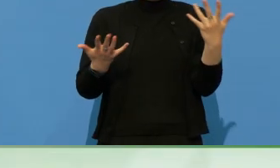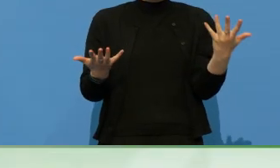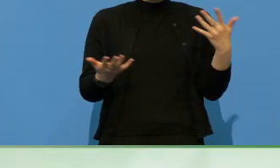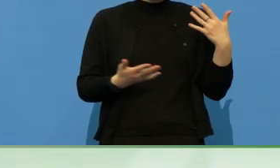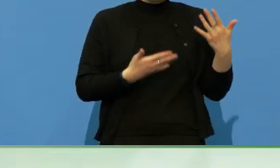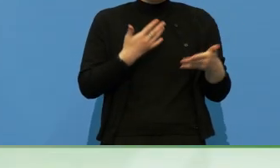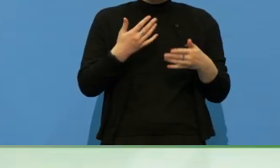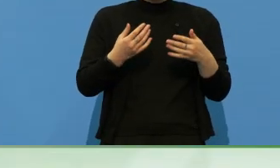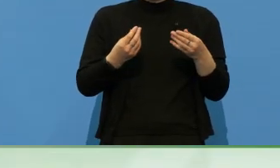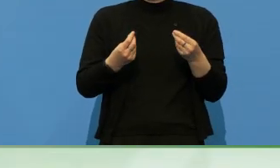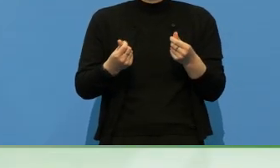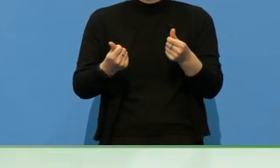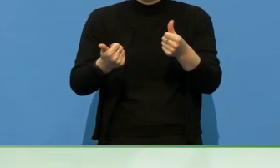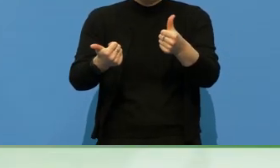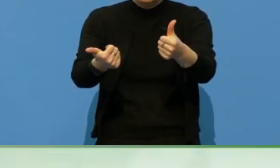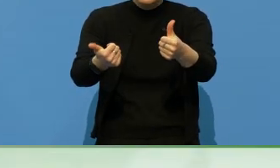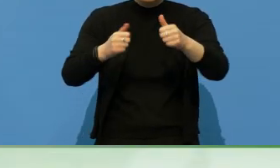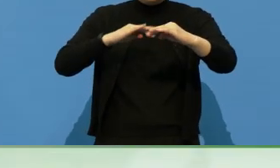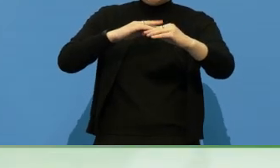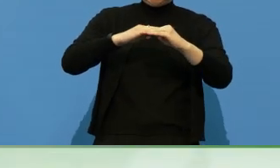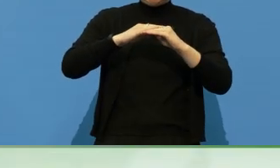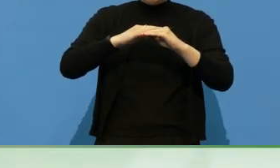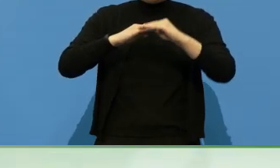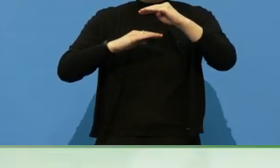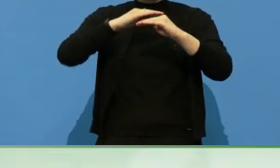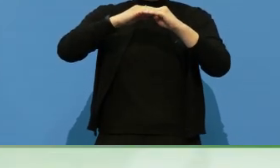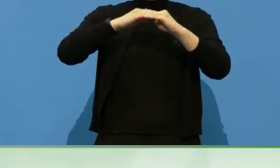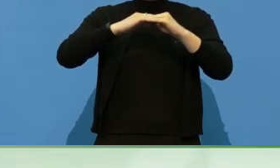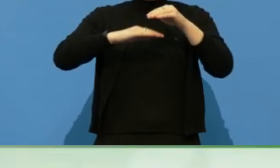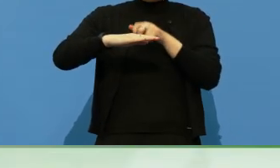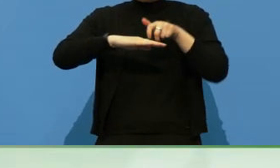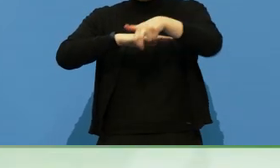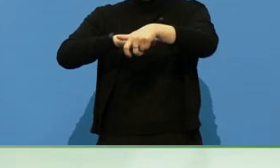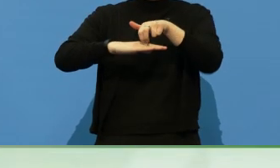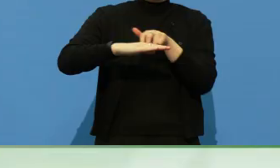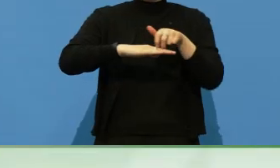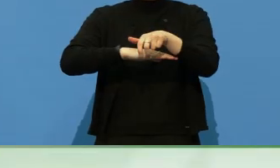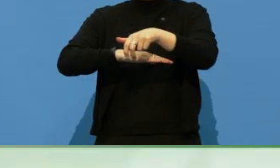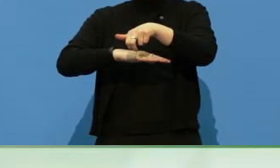them to implement the lower gap at the balconies, but in